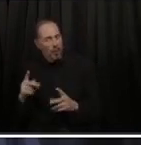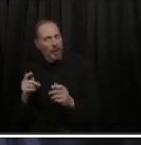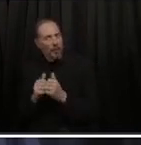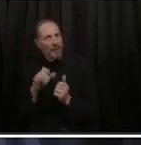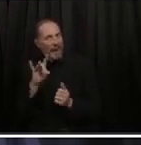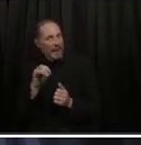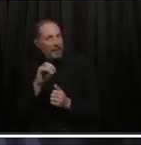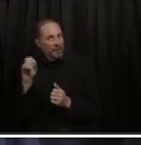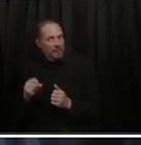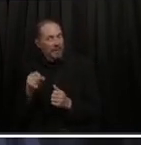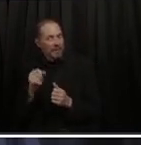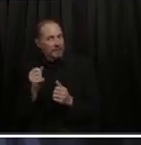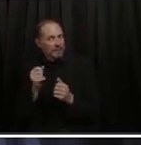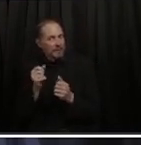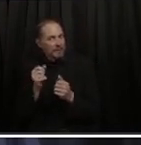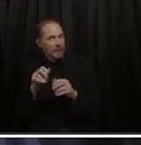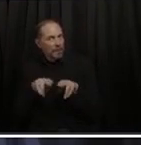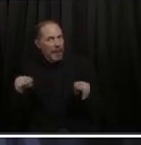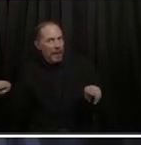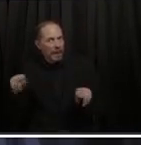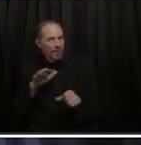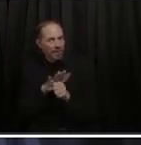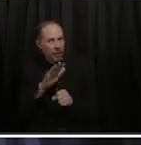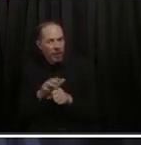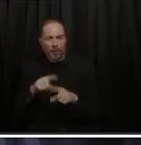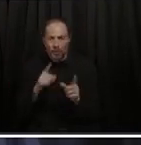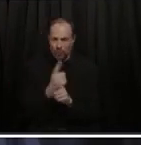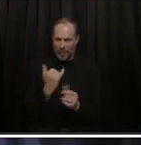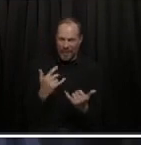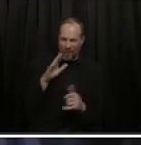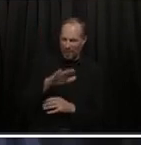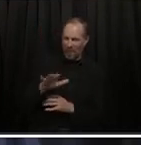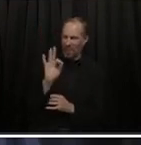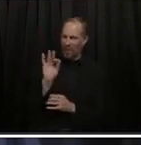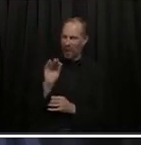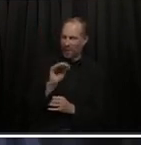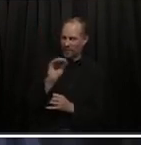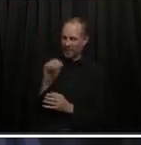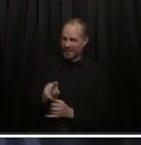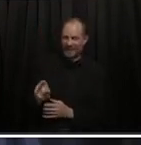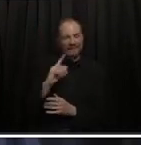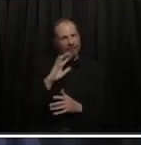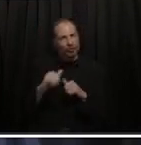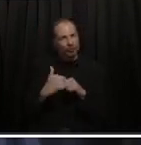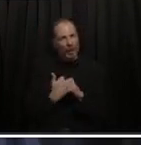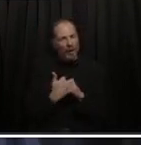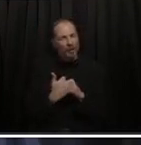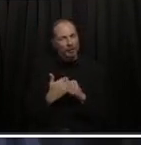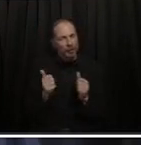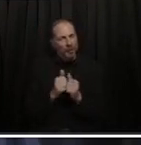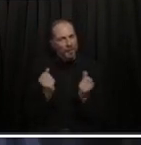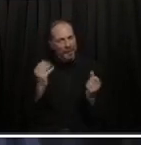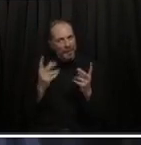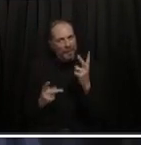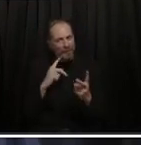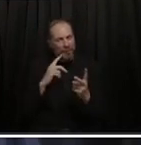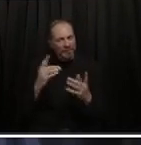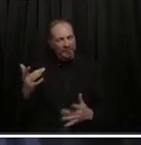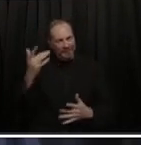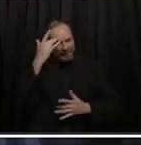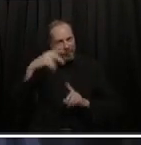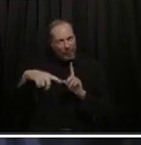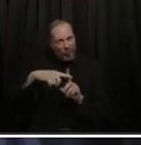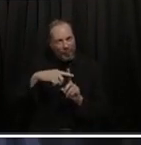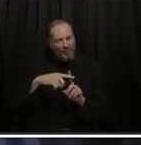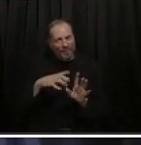range. There is capacity. If you need care, you will get it. But it is very challenging at these levels. That's why during the